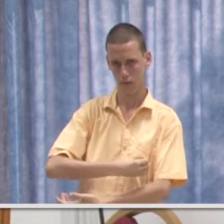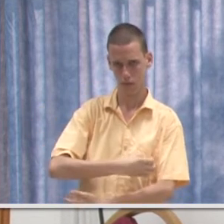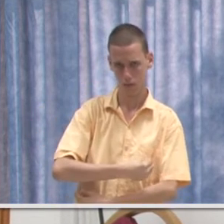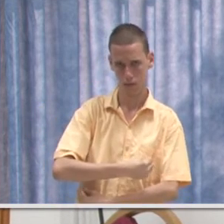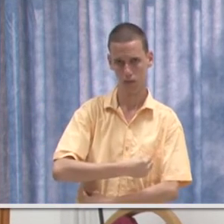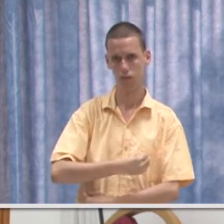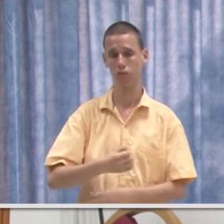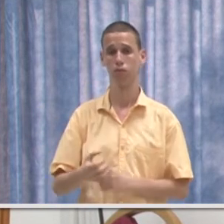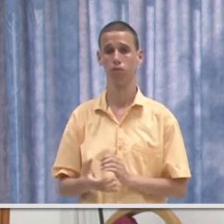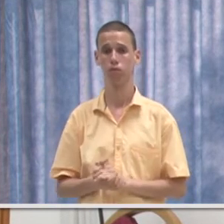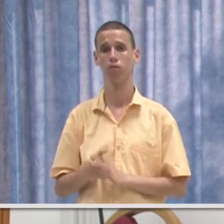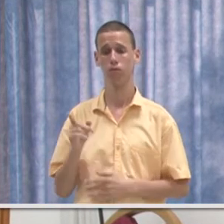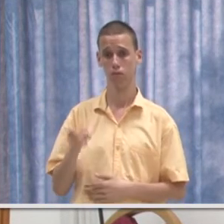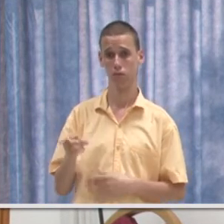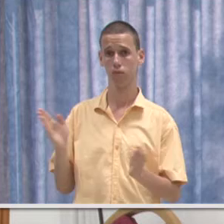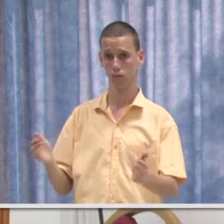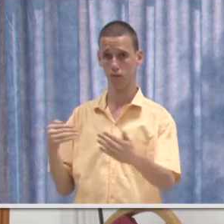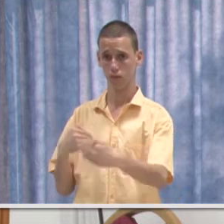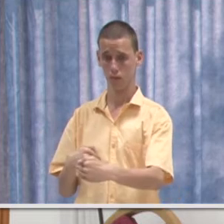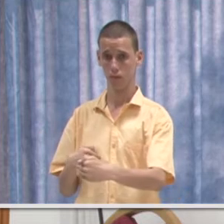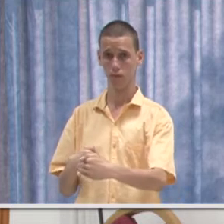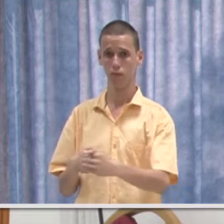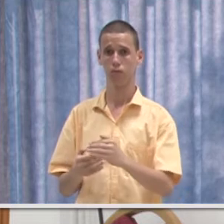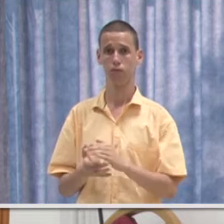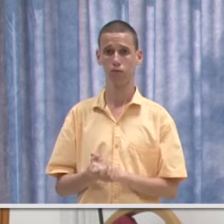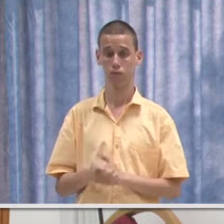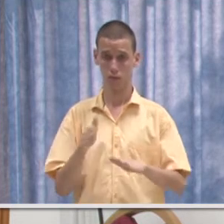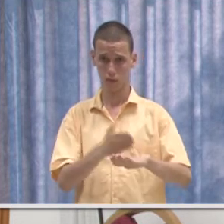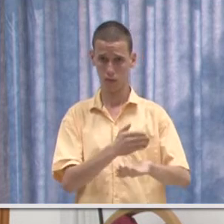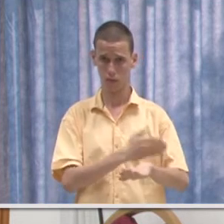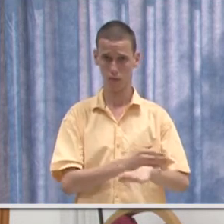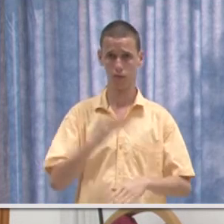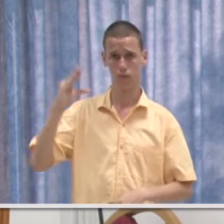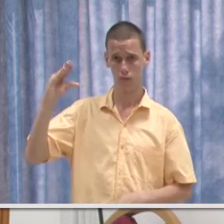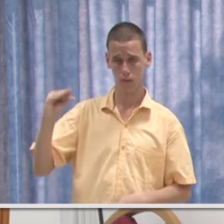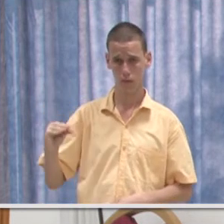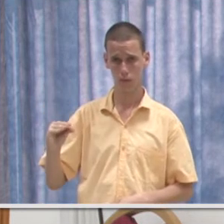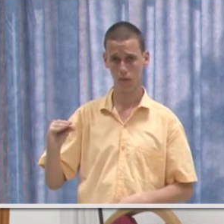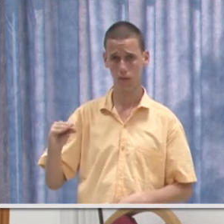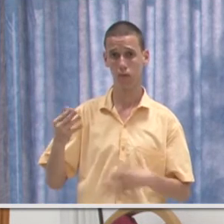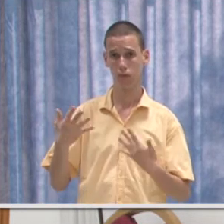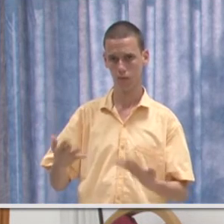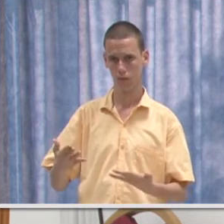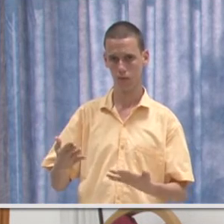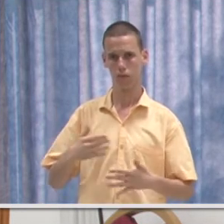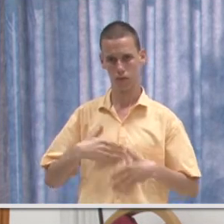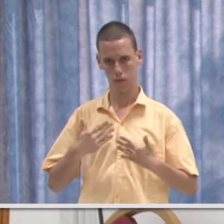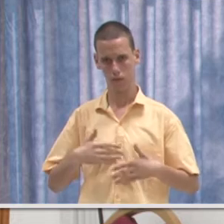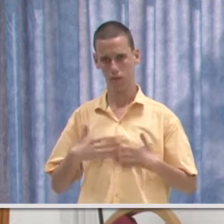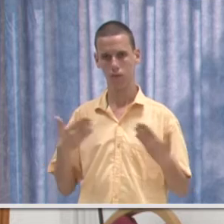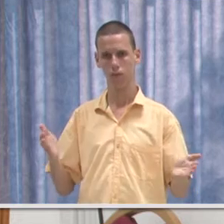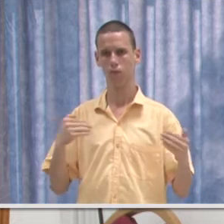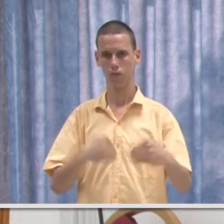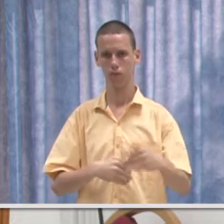And our stocks were running low. And I'm sure members of the public have started complaining that